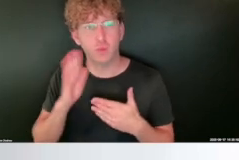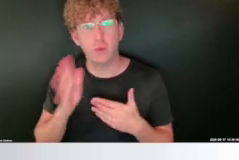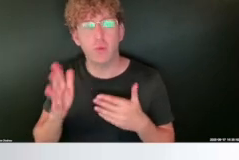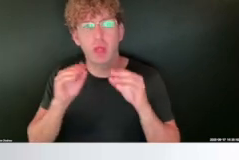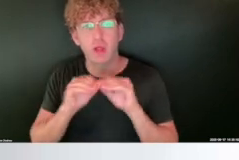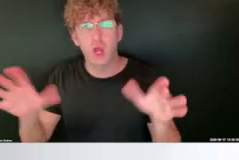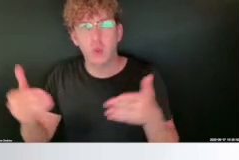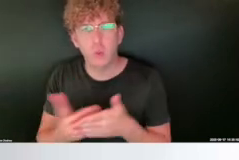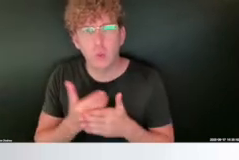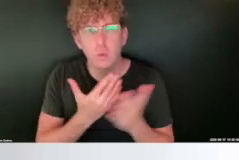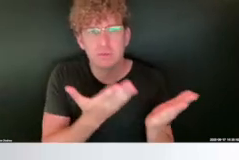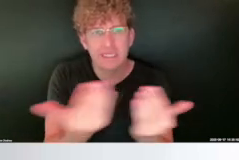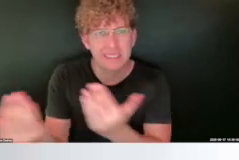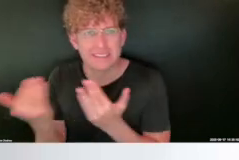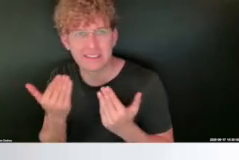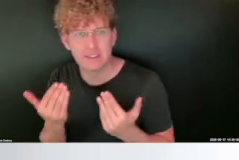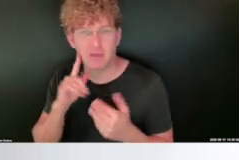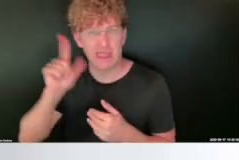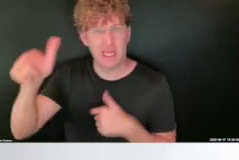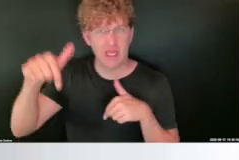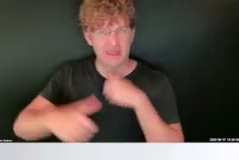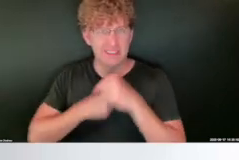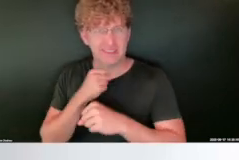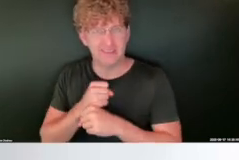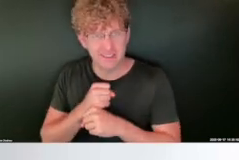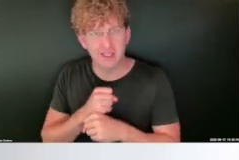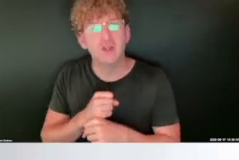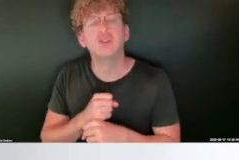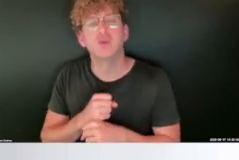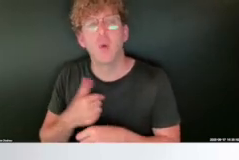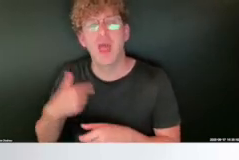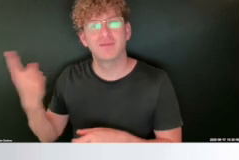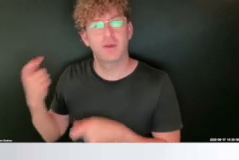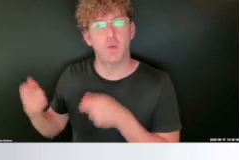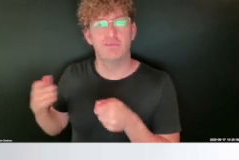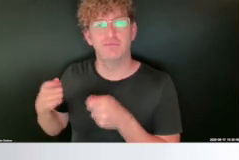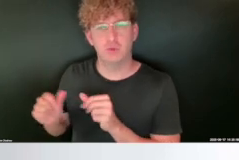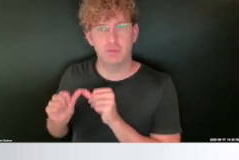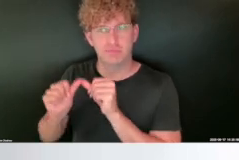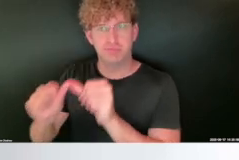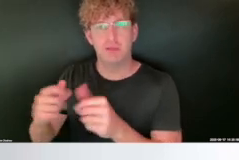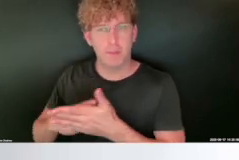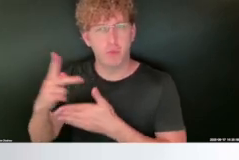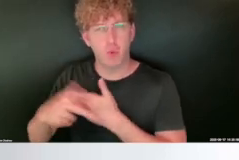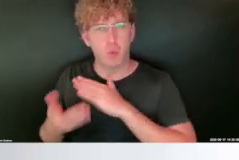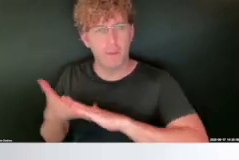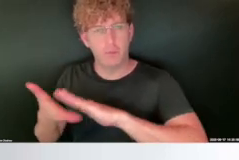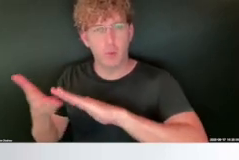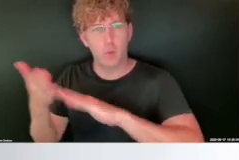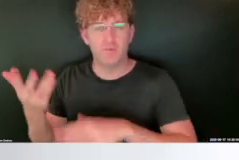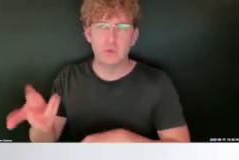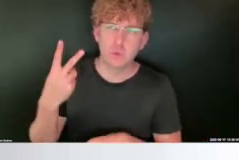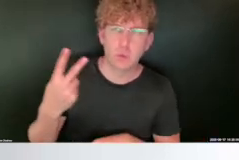will have an administrator to keep the program going at least for the next 2 or 3 years here.